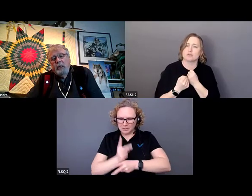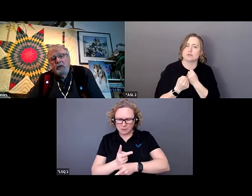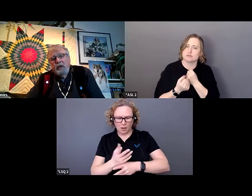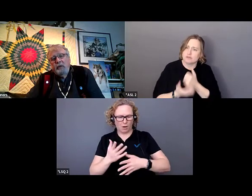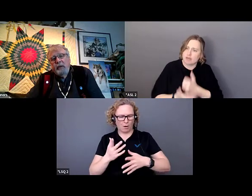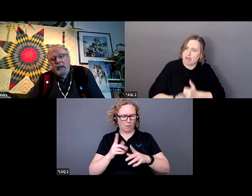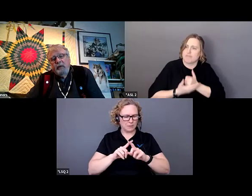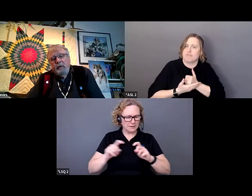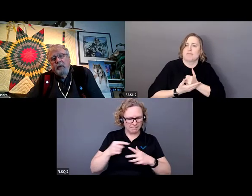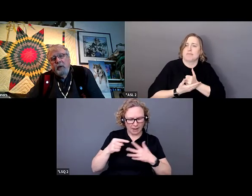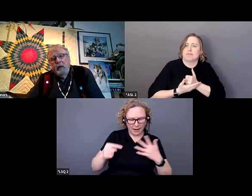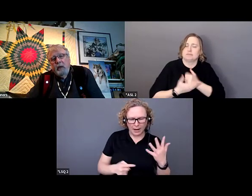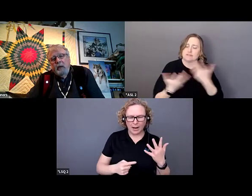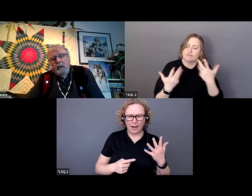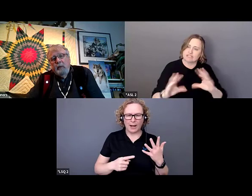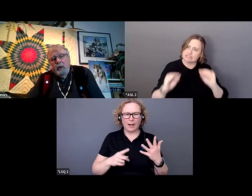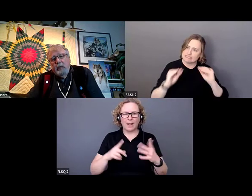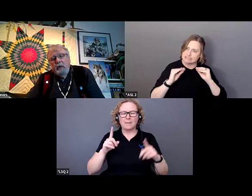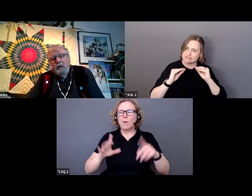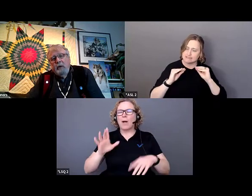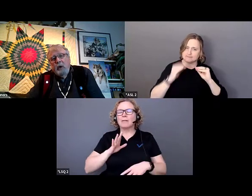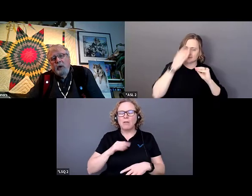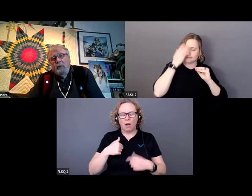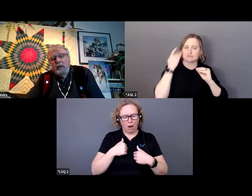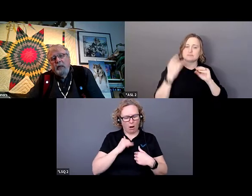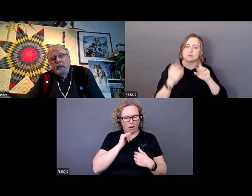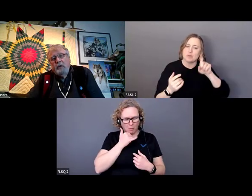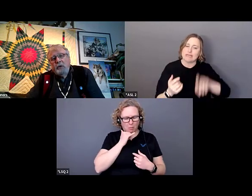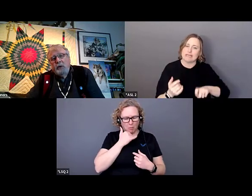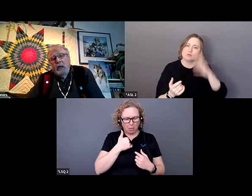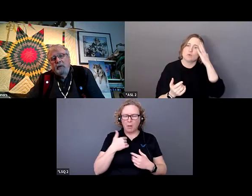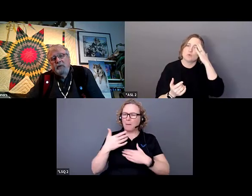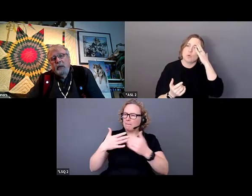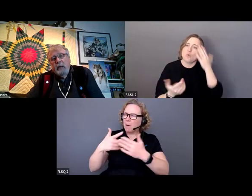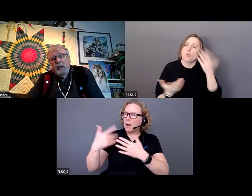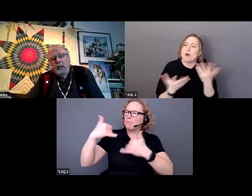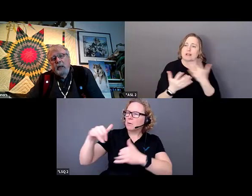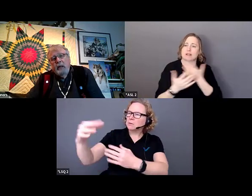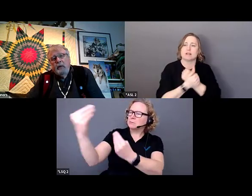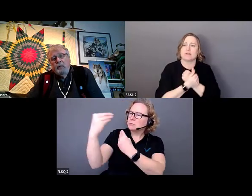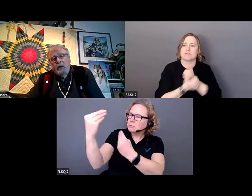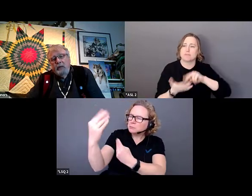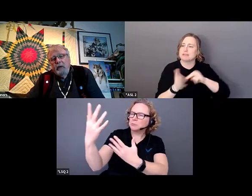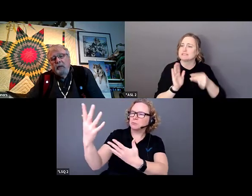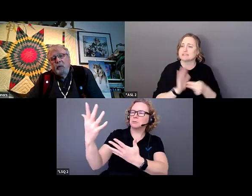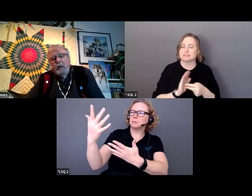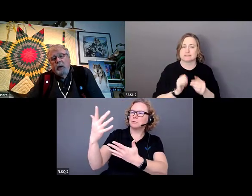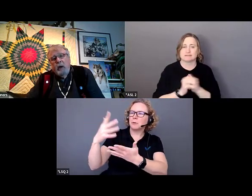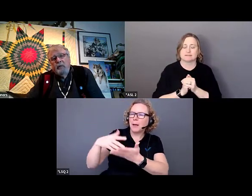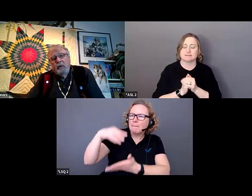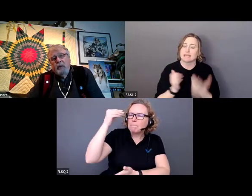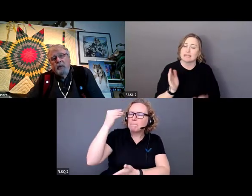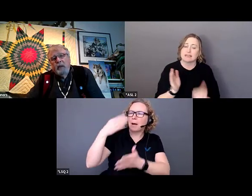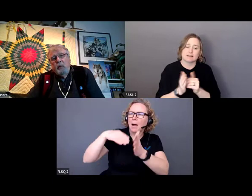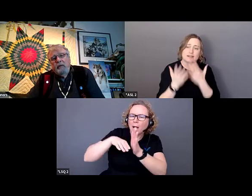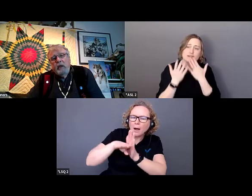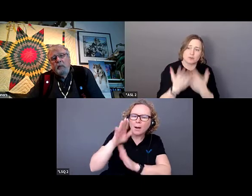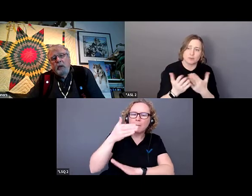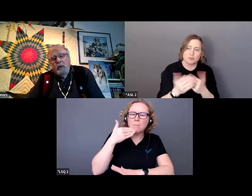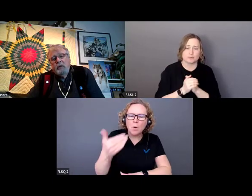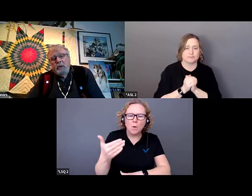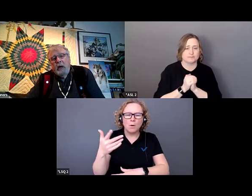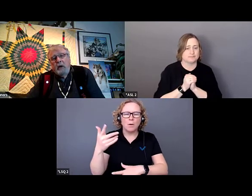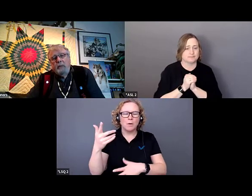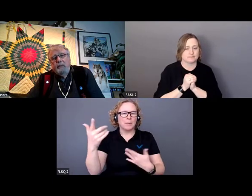she teaches us the lessons that we need to know of unconditional love. For these gifts, we are grateful, and we